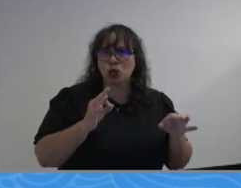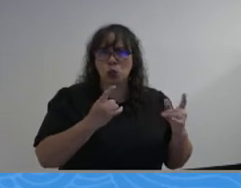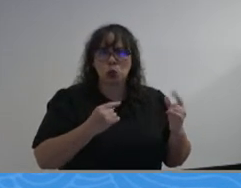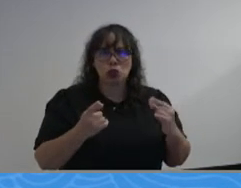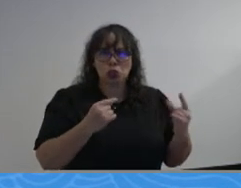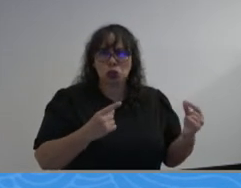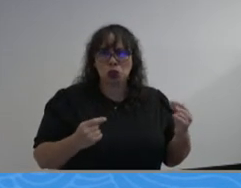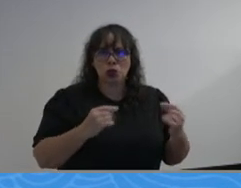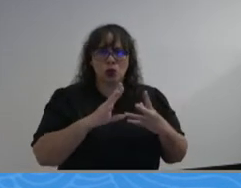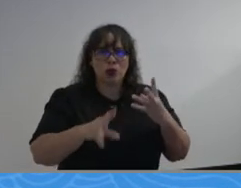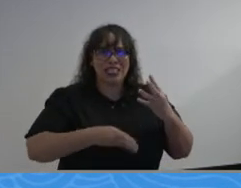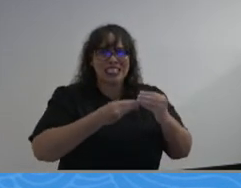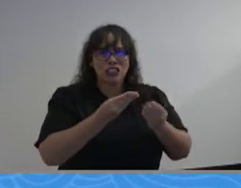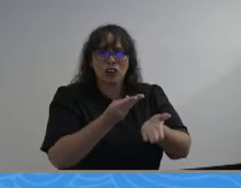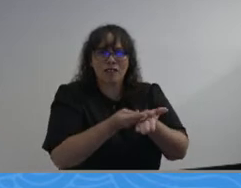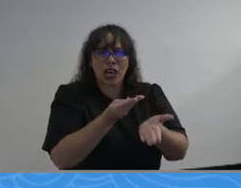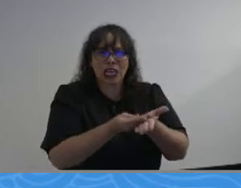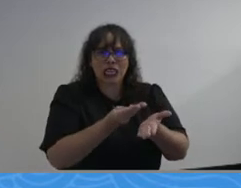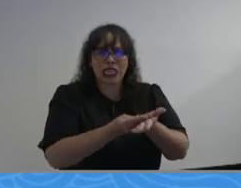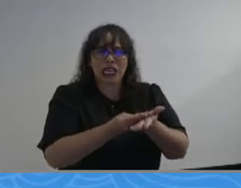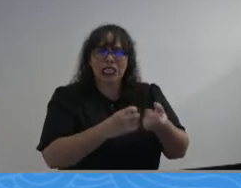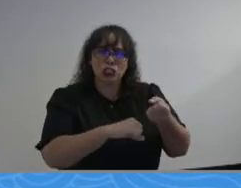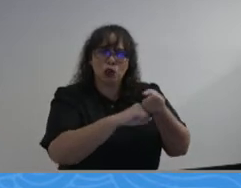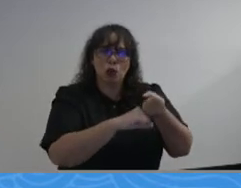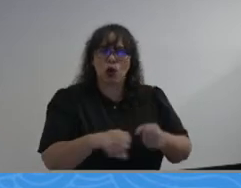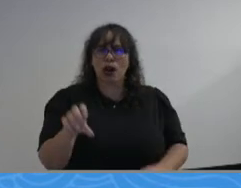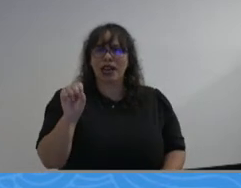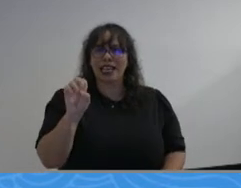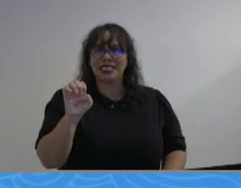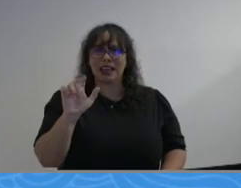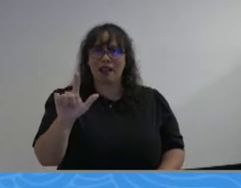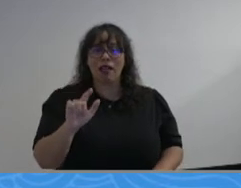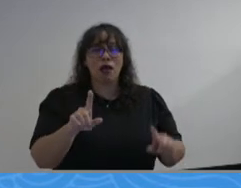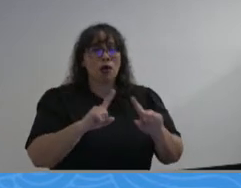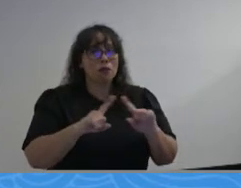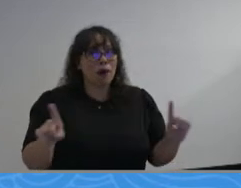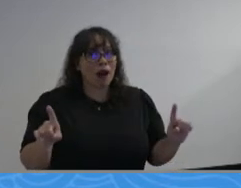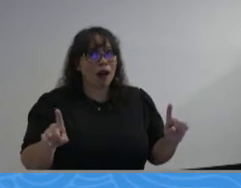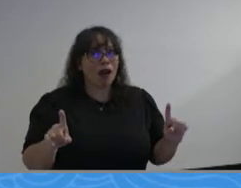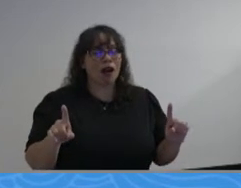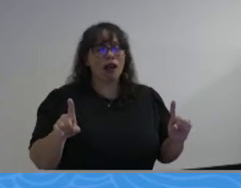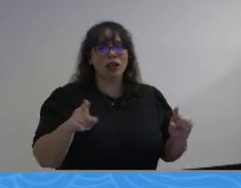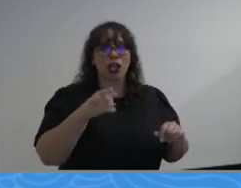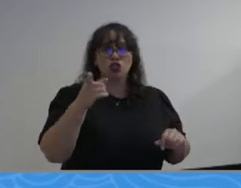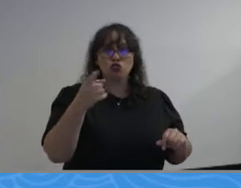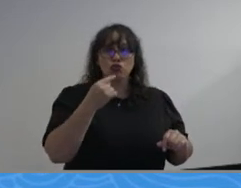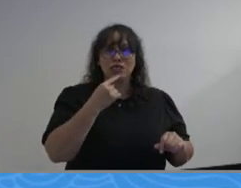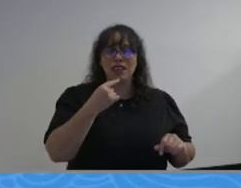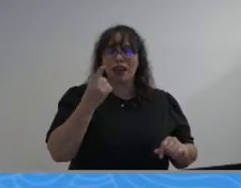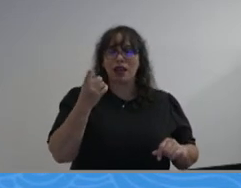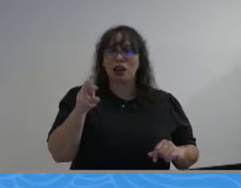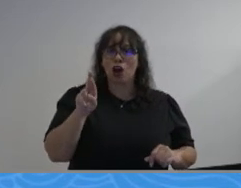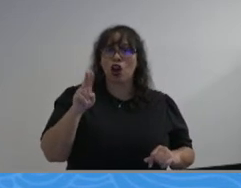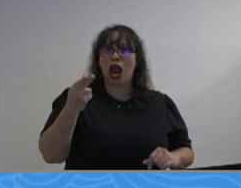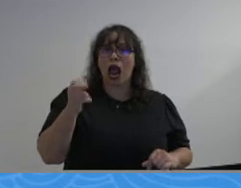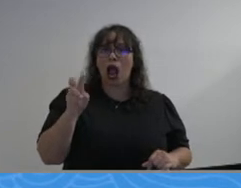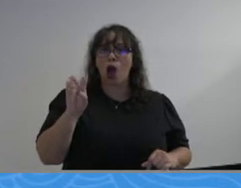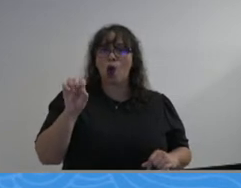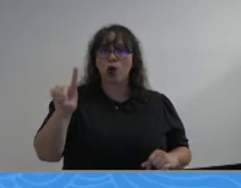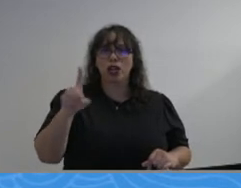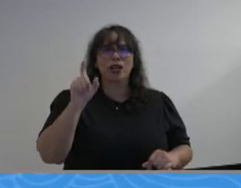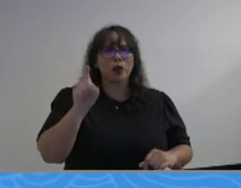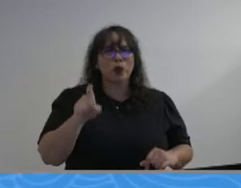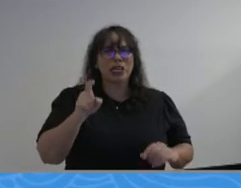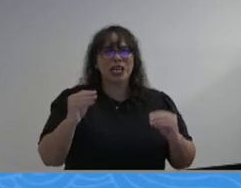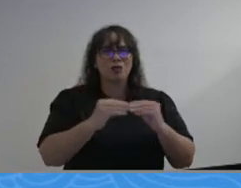right, with this additional funding to support SEL for students. But I also think that, as you said, Dr. Howard, we need more